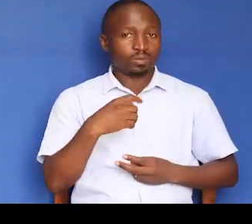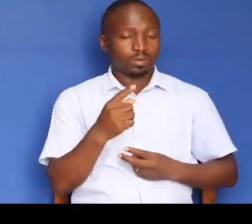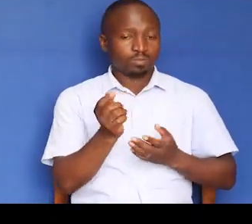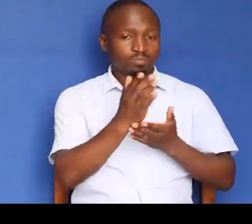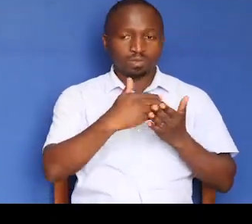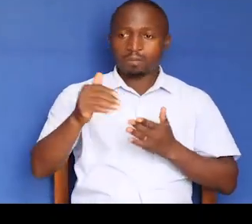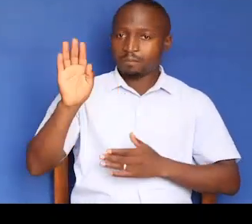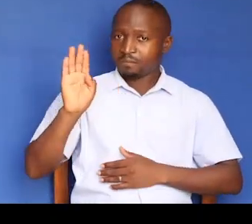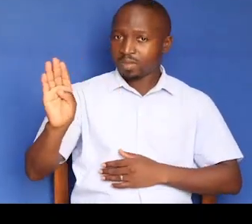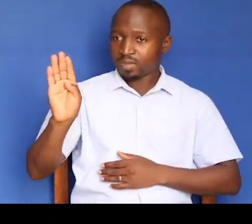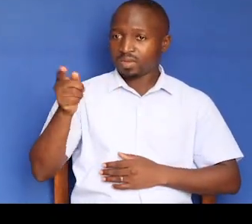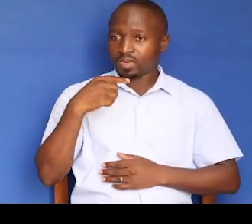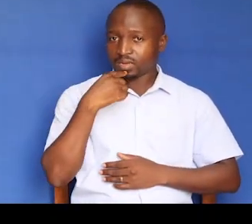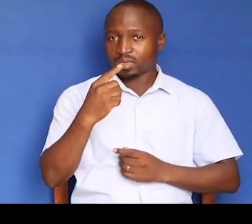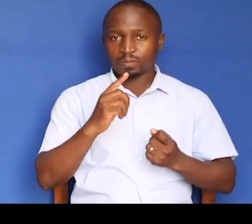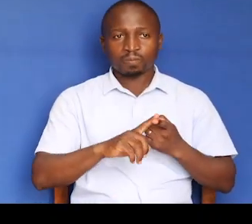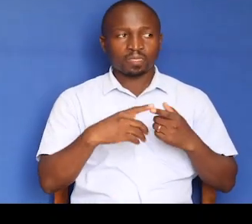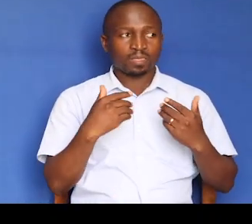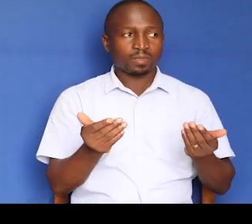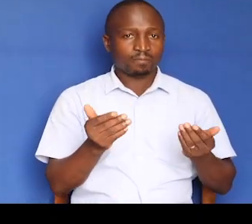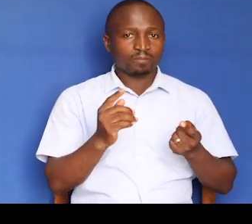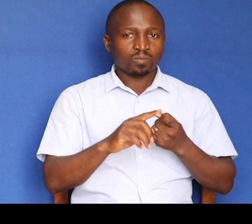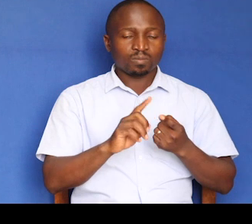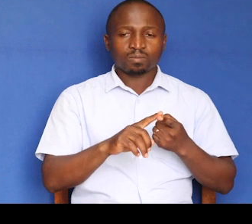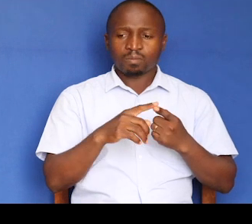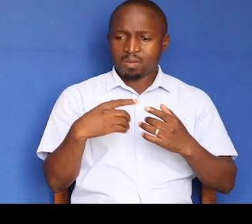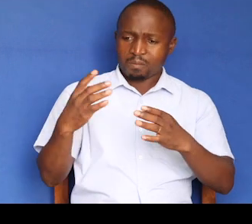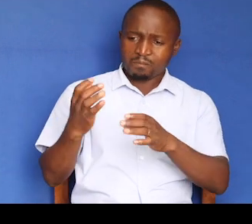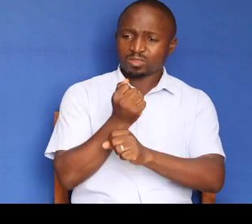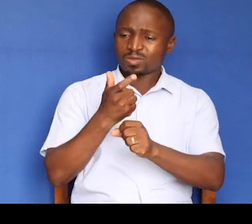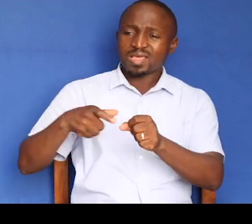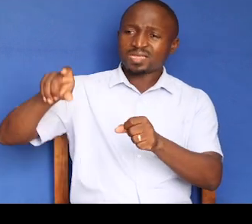1, part B, says, what is its extra revenue?